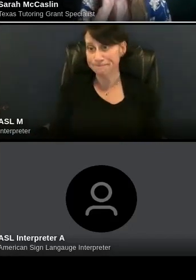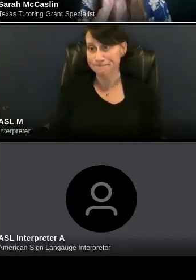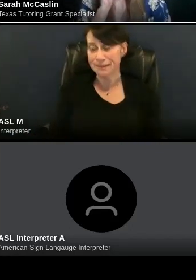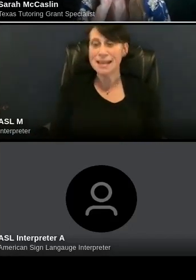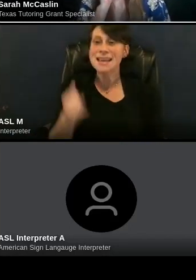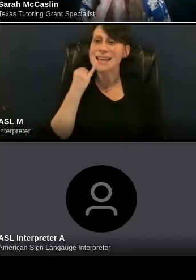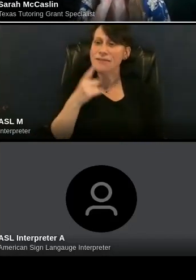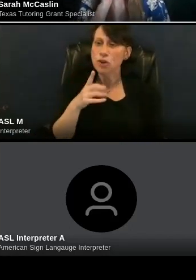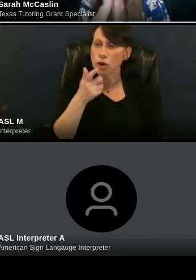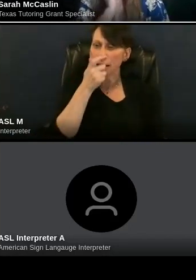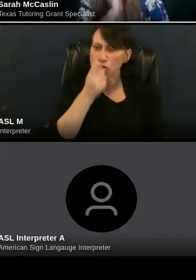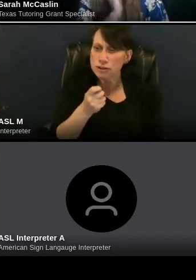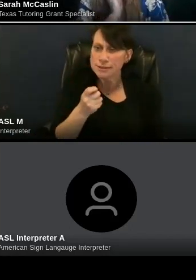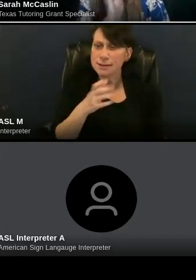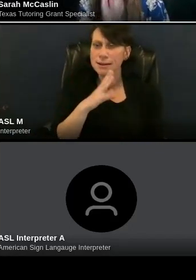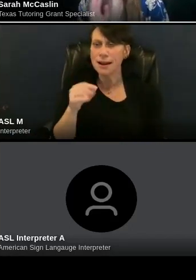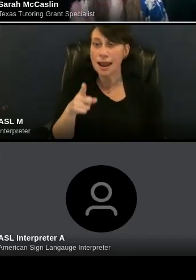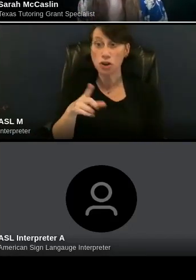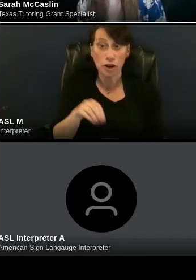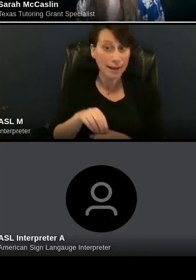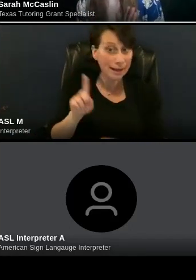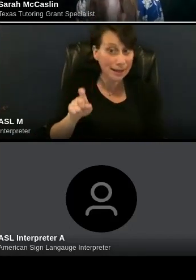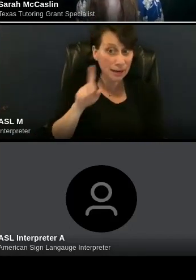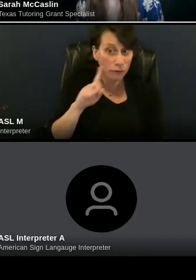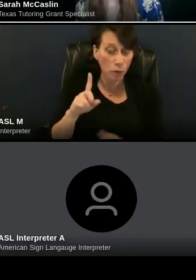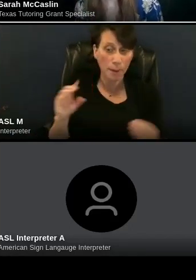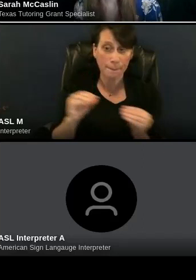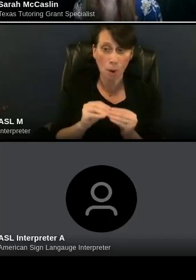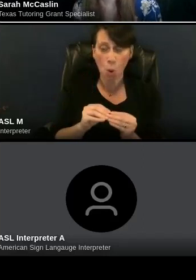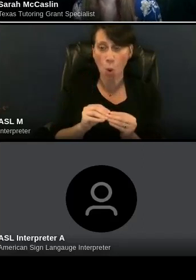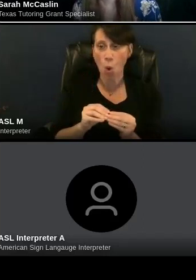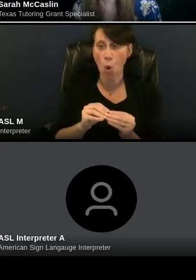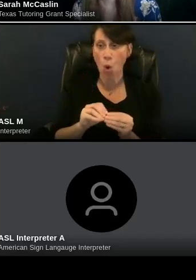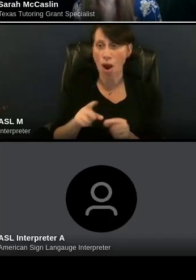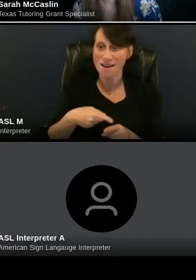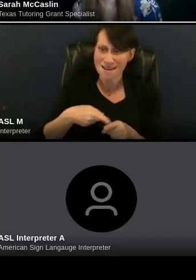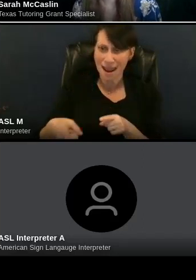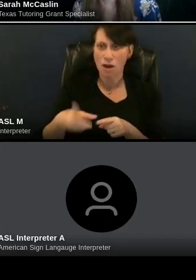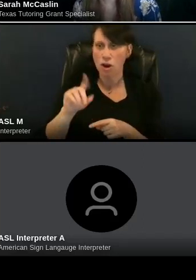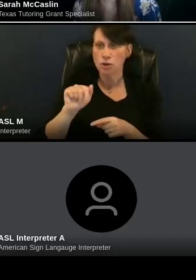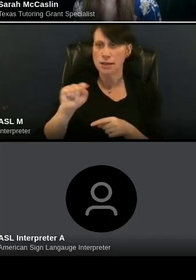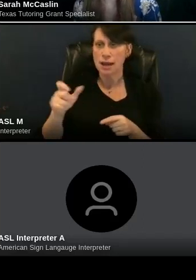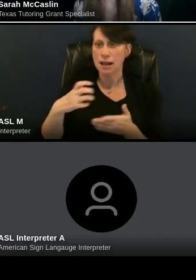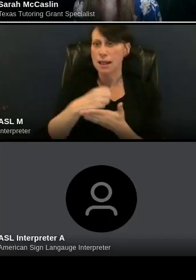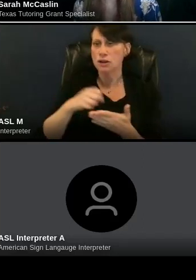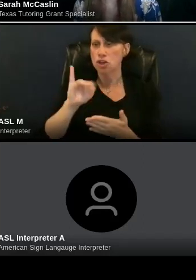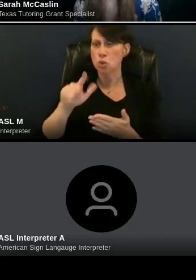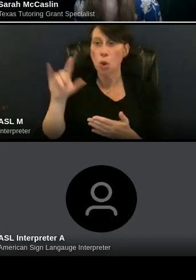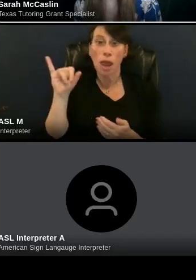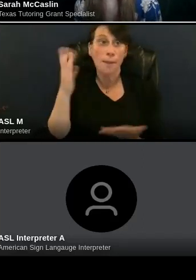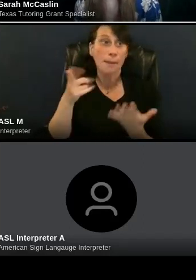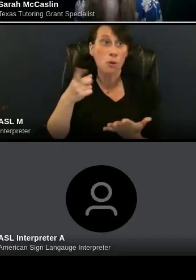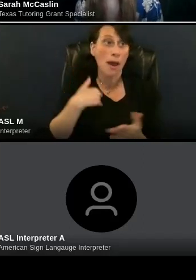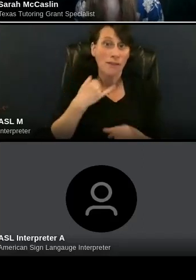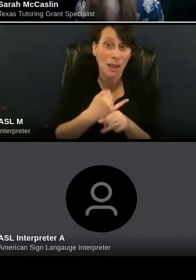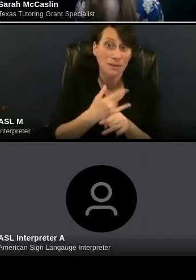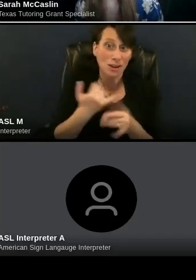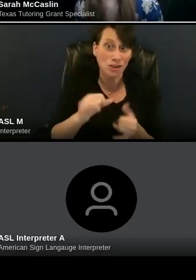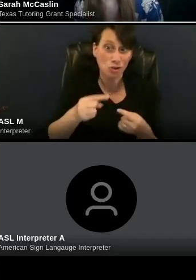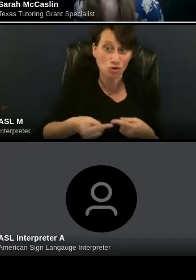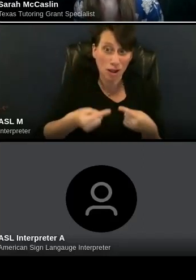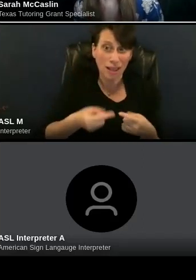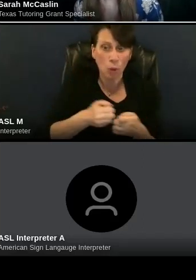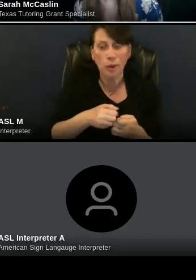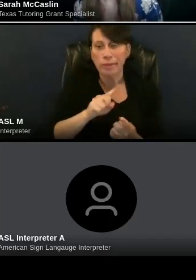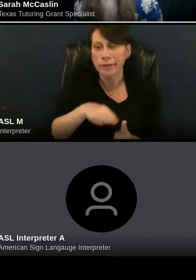If you are interested and you are in need of more narrow data collection tools, meaning maybe you have campuses that are still struggling